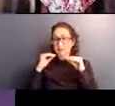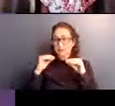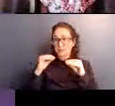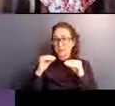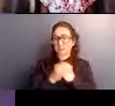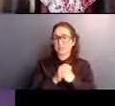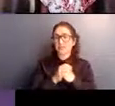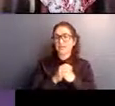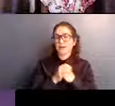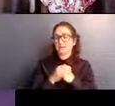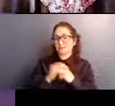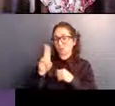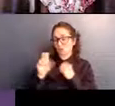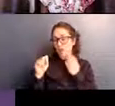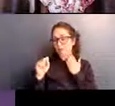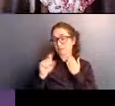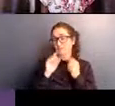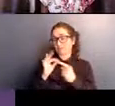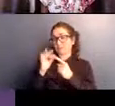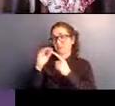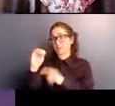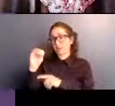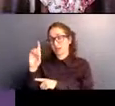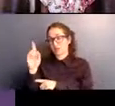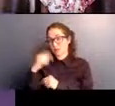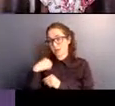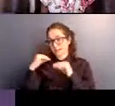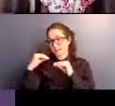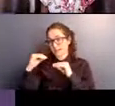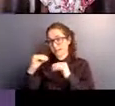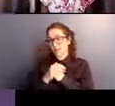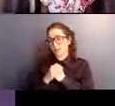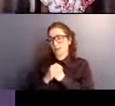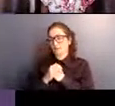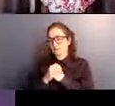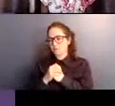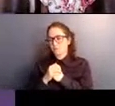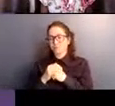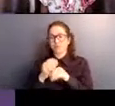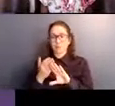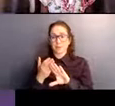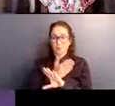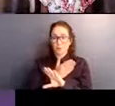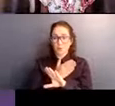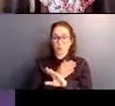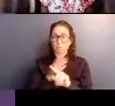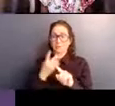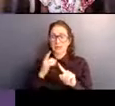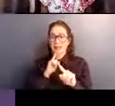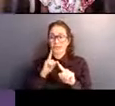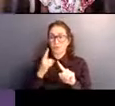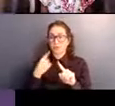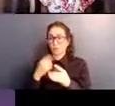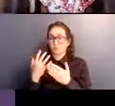in the United States, in particular in Maryland where I teach, is that before we actually get an opportunity